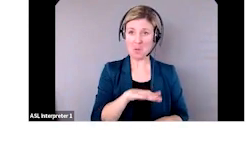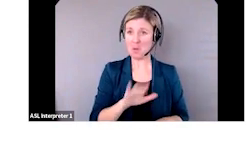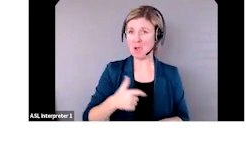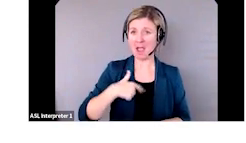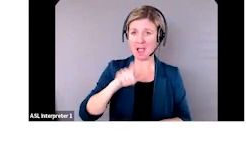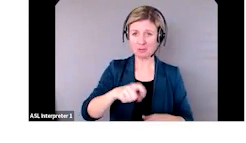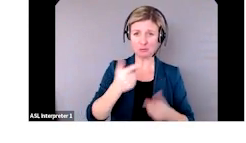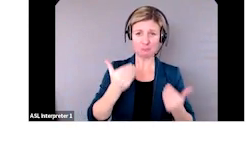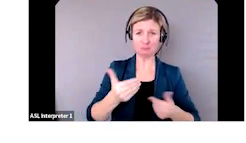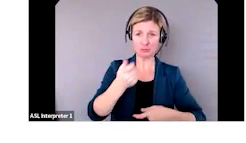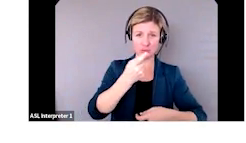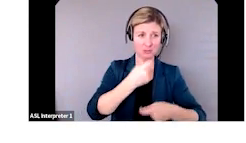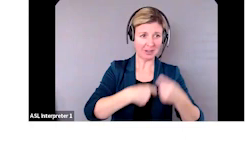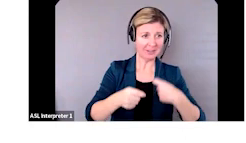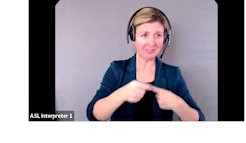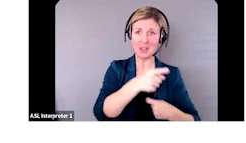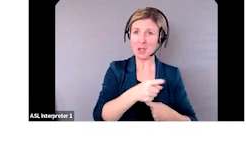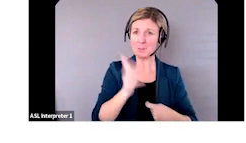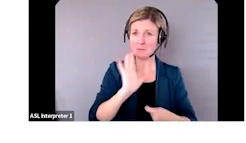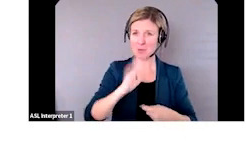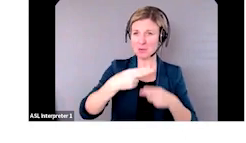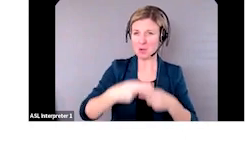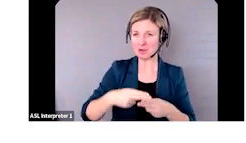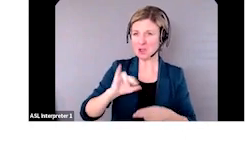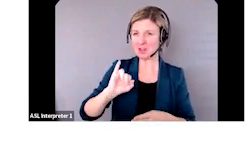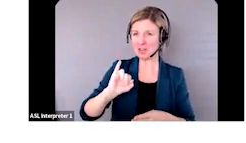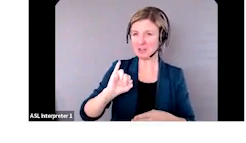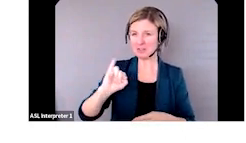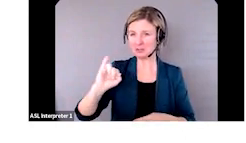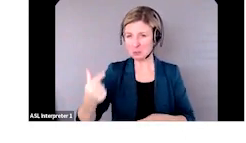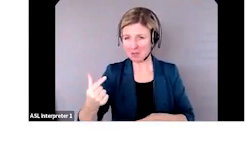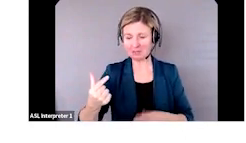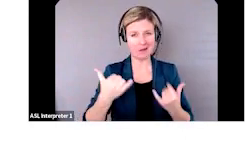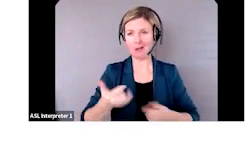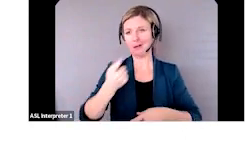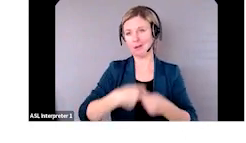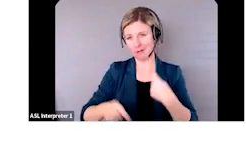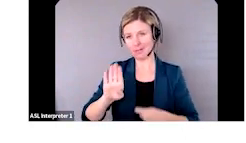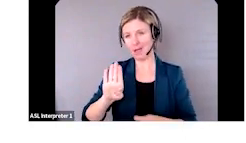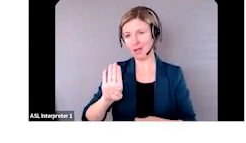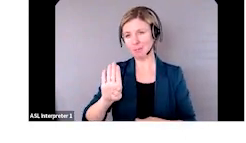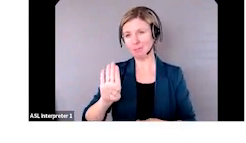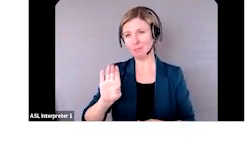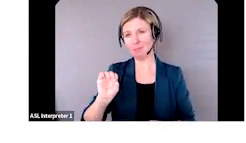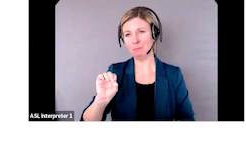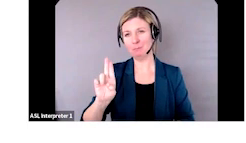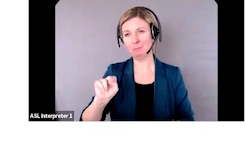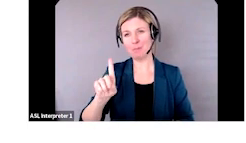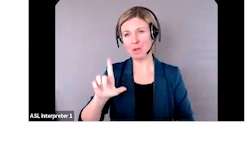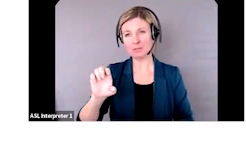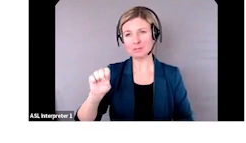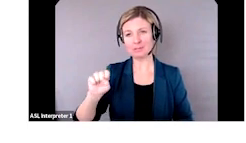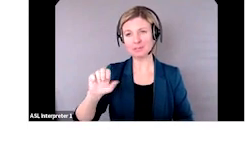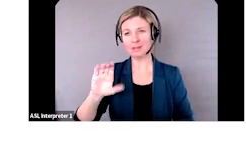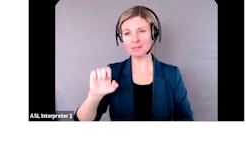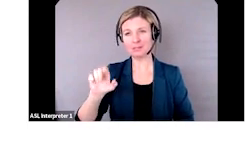Boundless Accelerator. Yes. So thanks everyone for joining. And as Temi mentioned, if